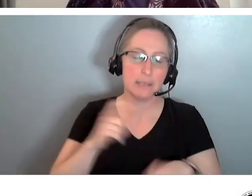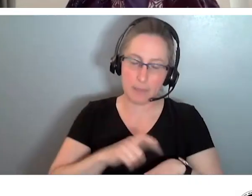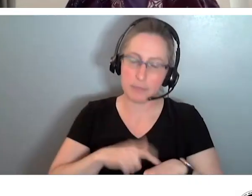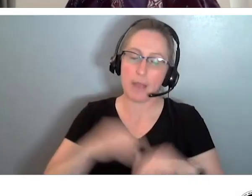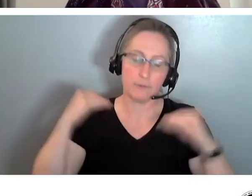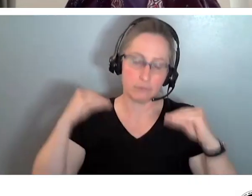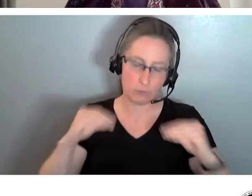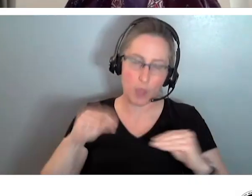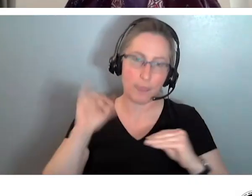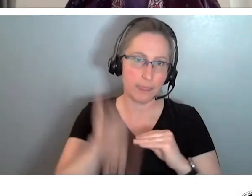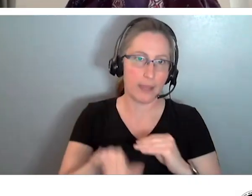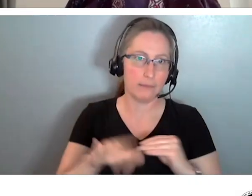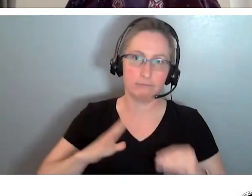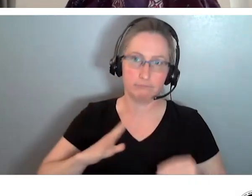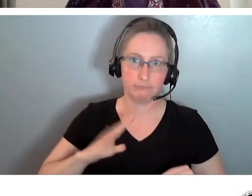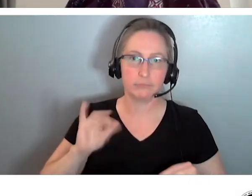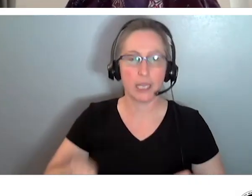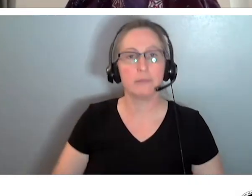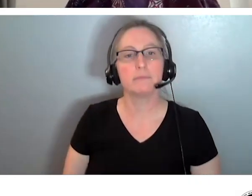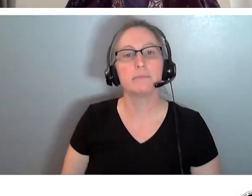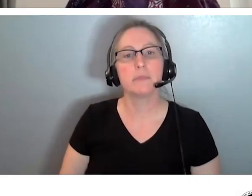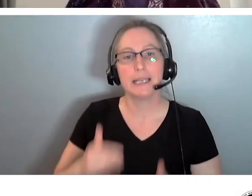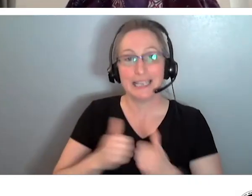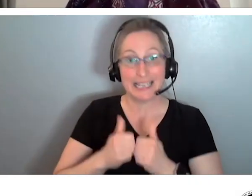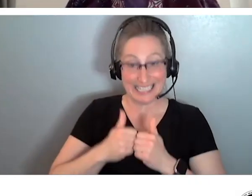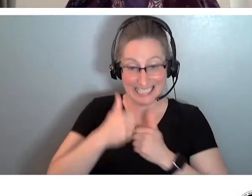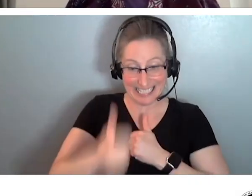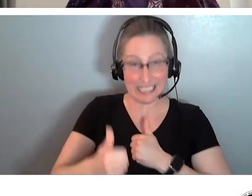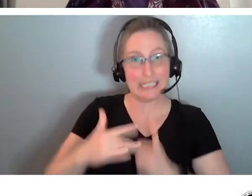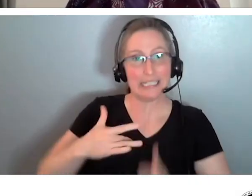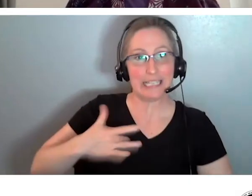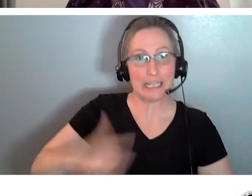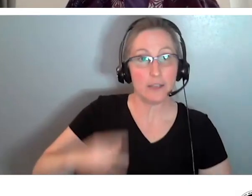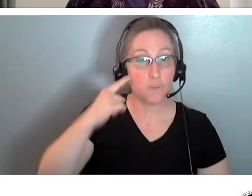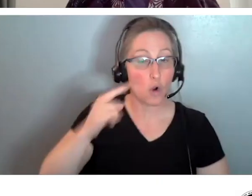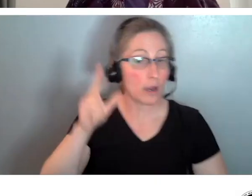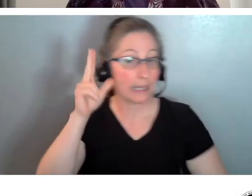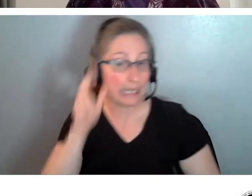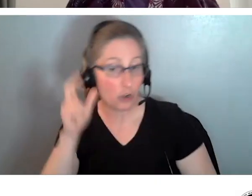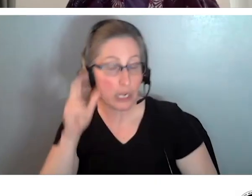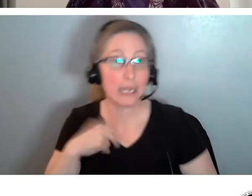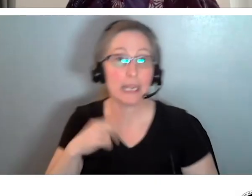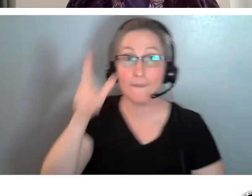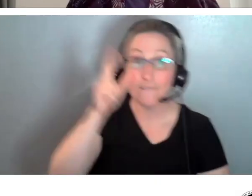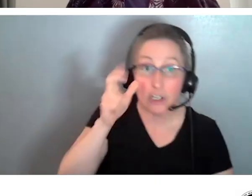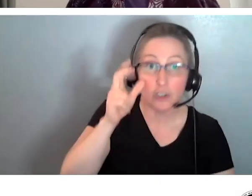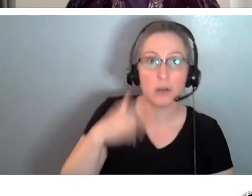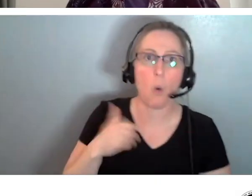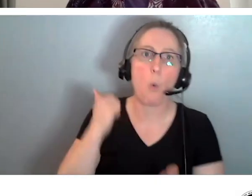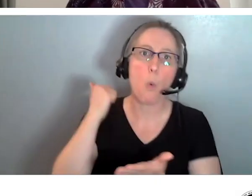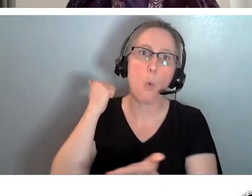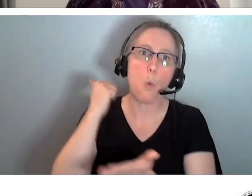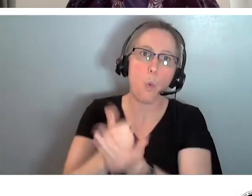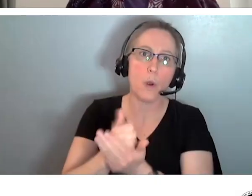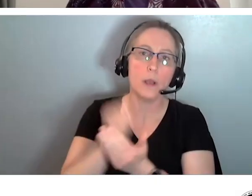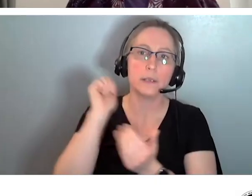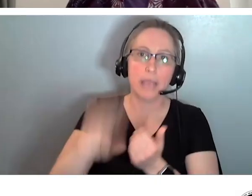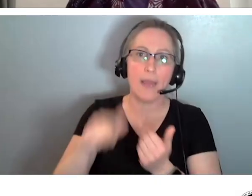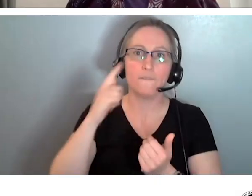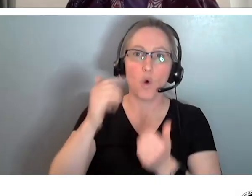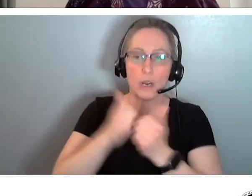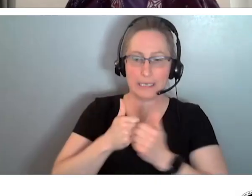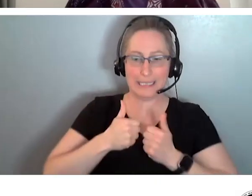times. So the distance senses of vision and hearing are super helpful to the achievement